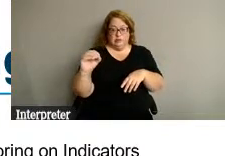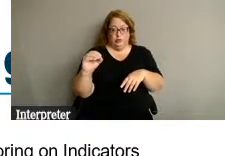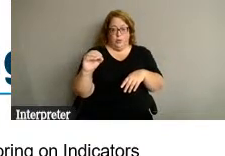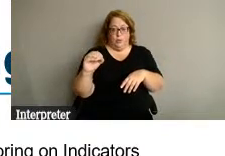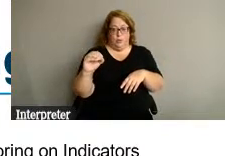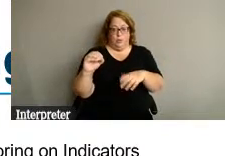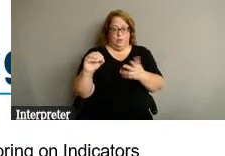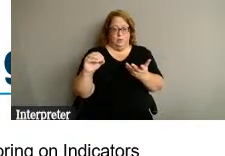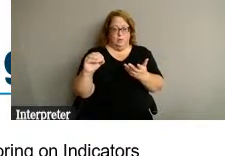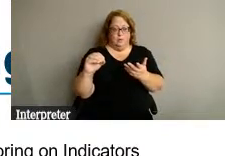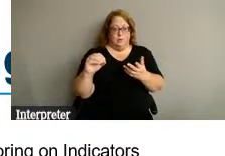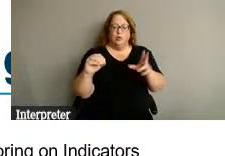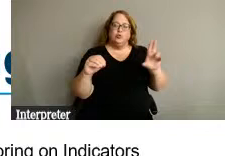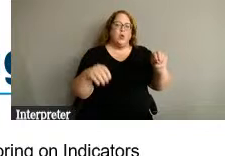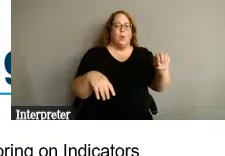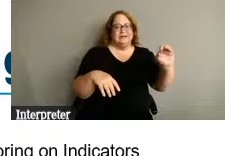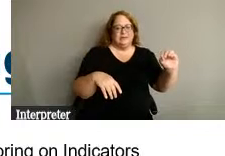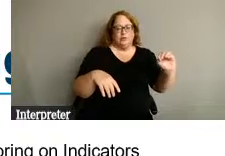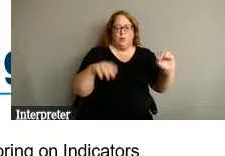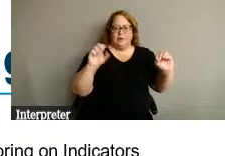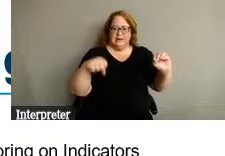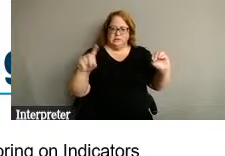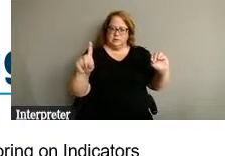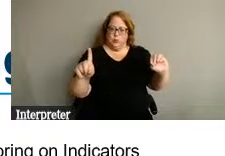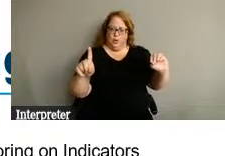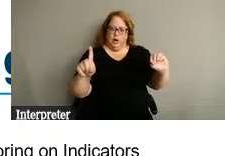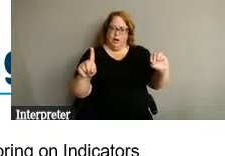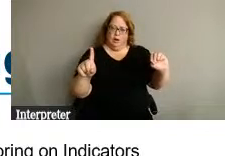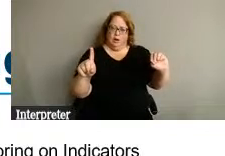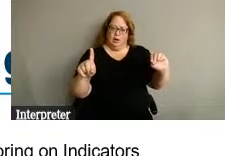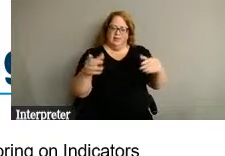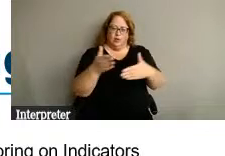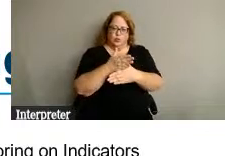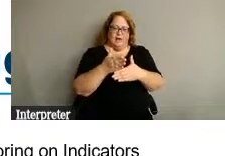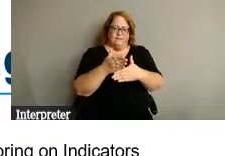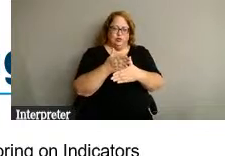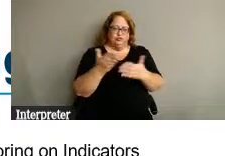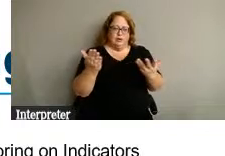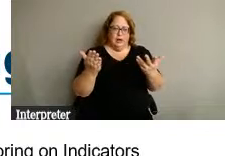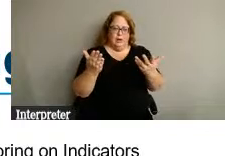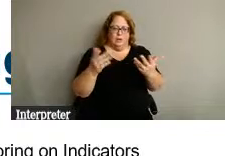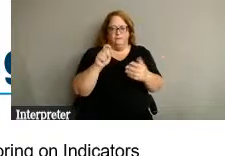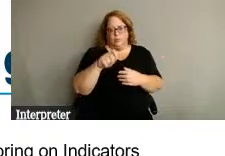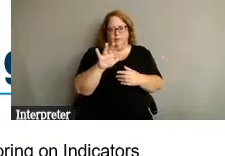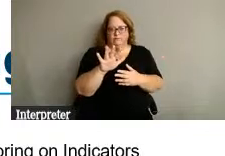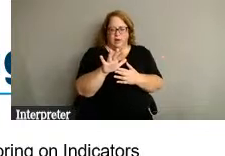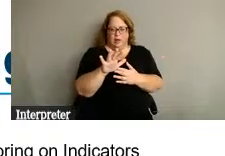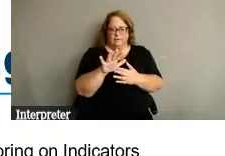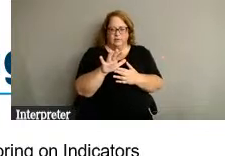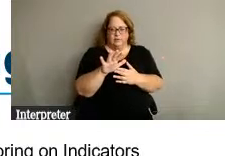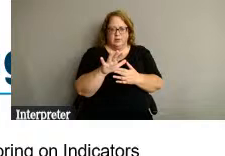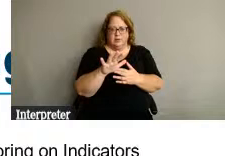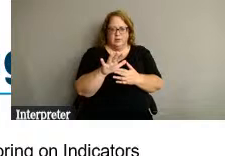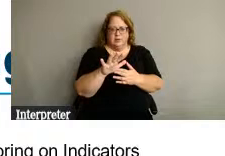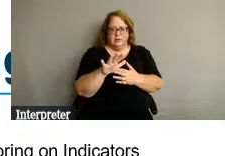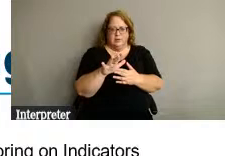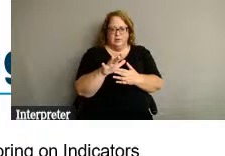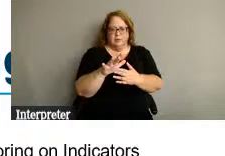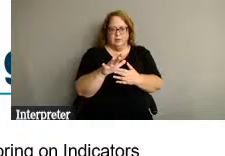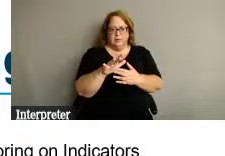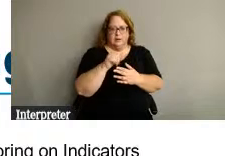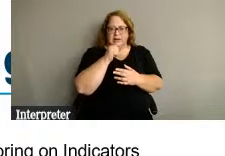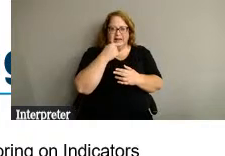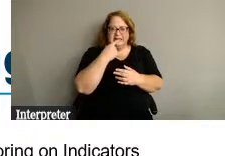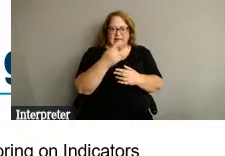0, no is 0, and yes is 1, and you average it out 0.5, that doesn't it doesn't tell